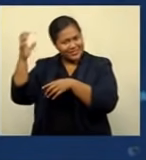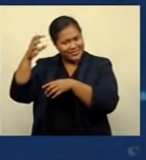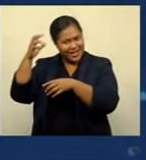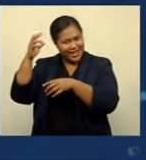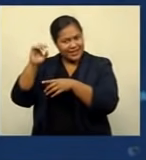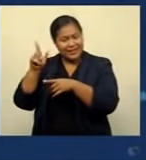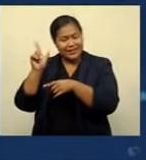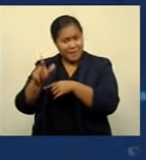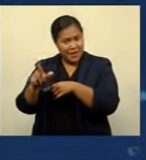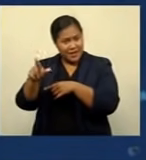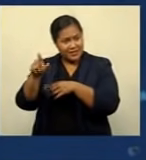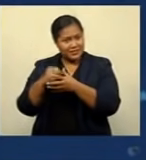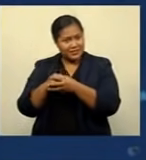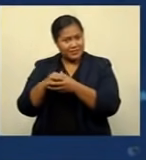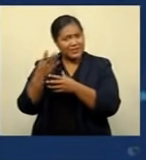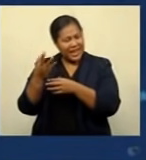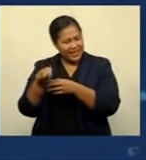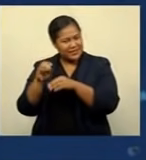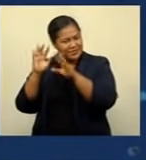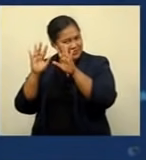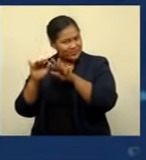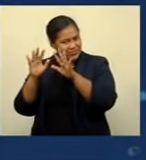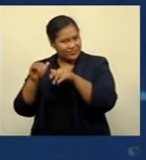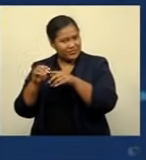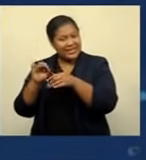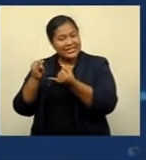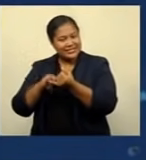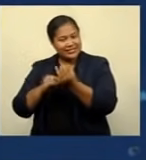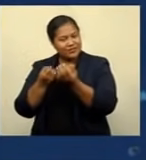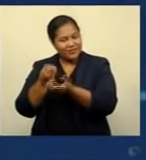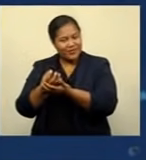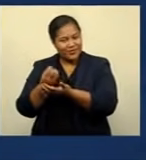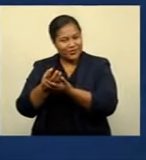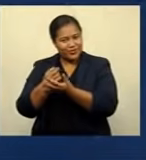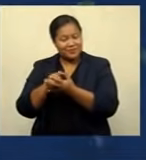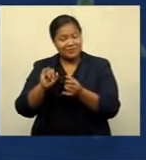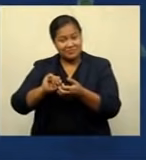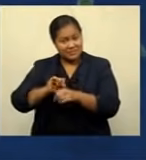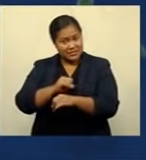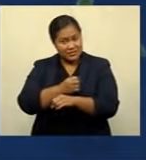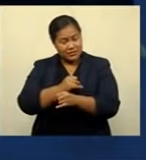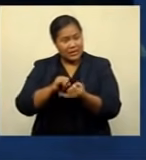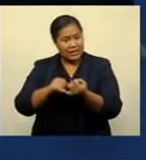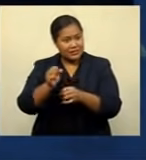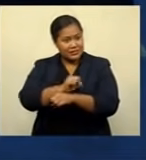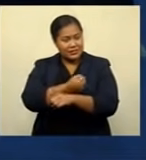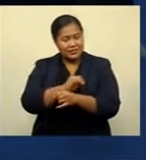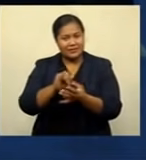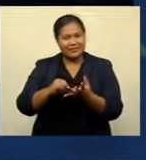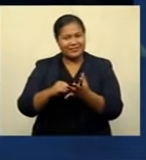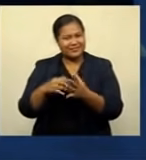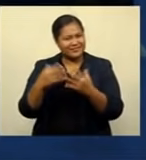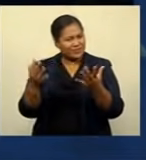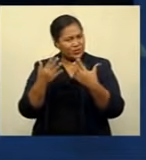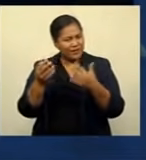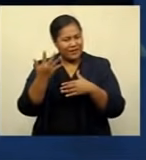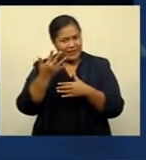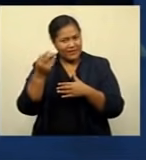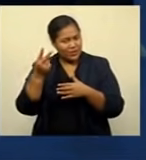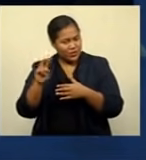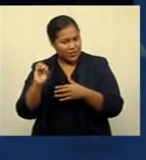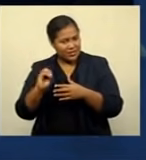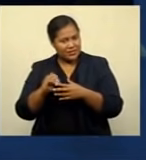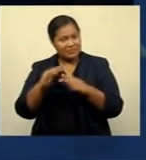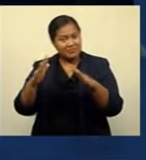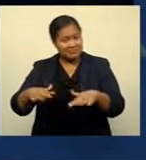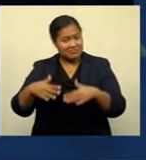in Lambasa with a chance of some showers in Savu-Savu. At sea, easterly winds 15 to 20 knots, moderate to rough seas.